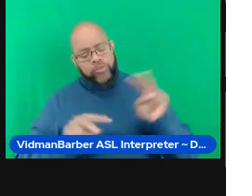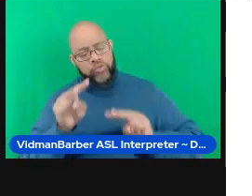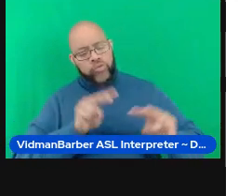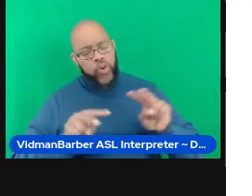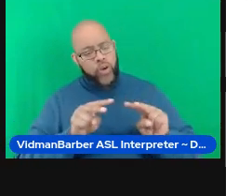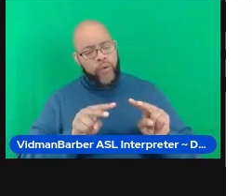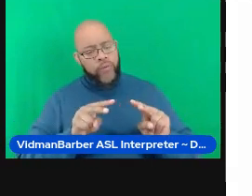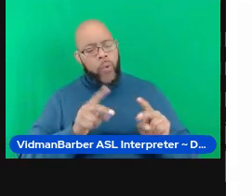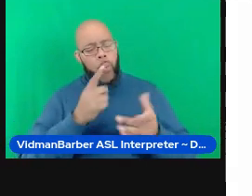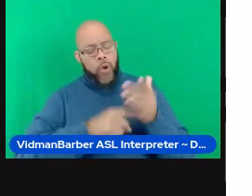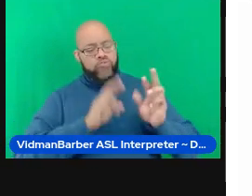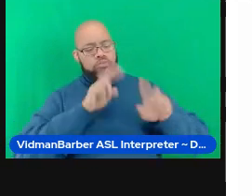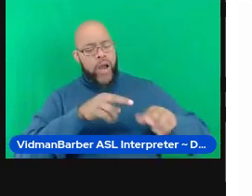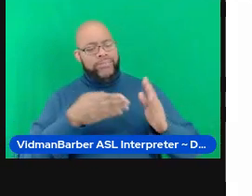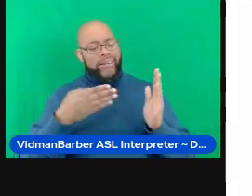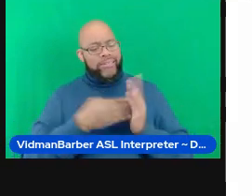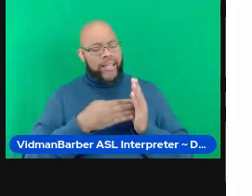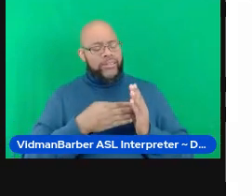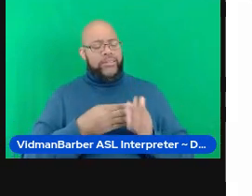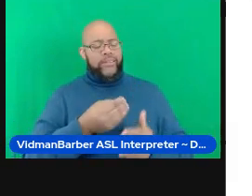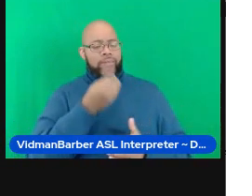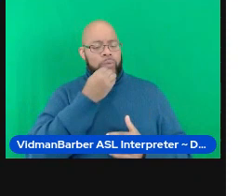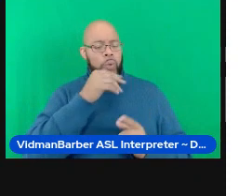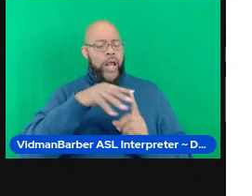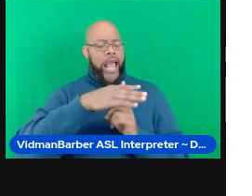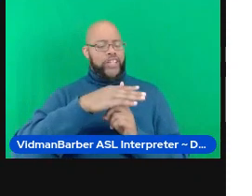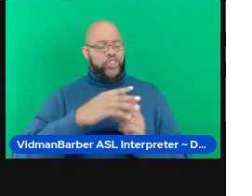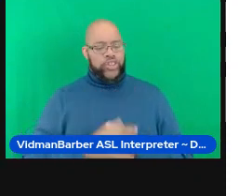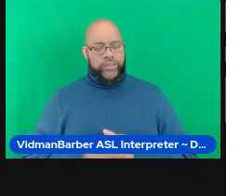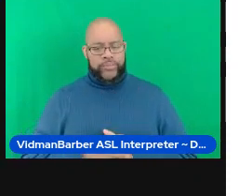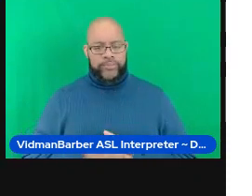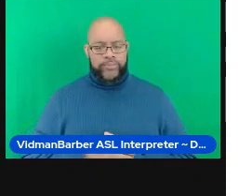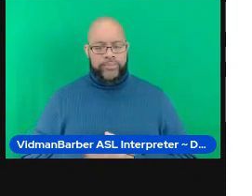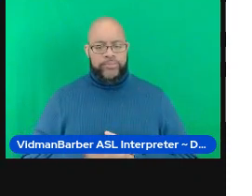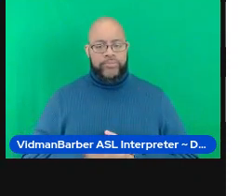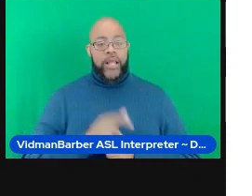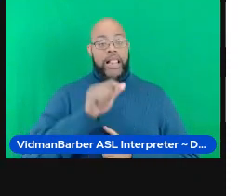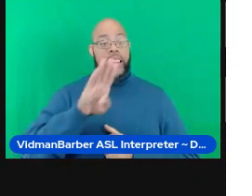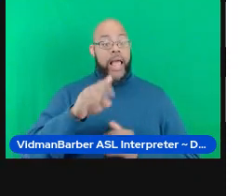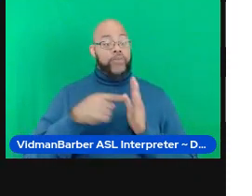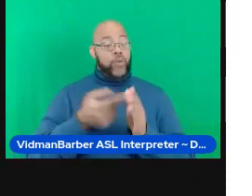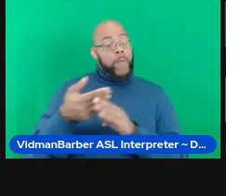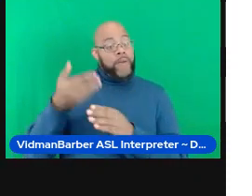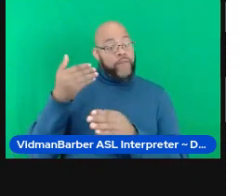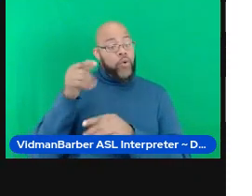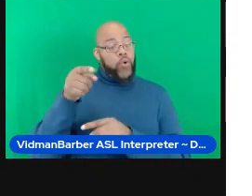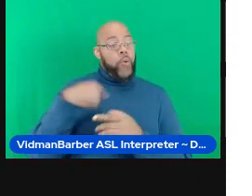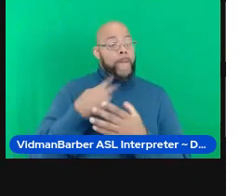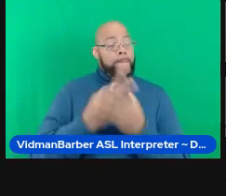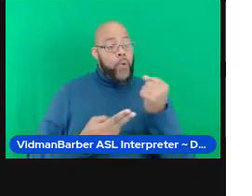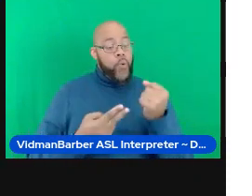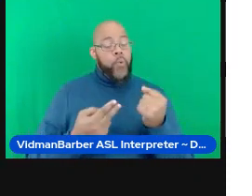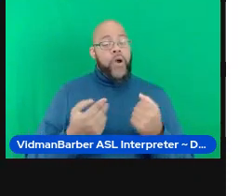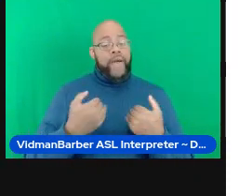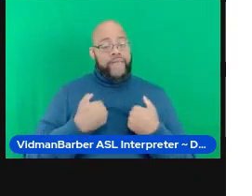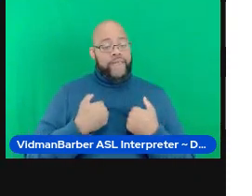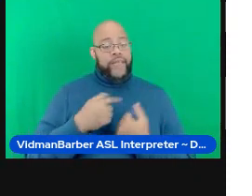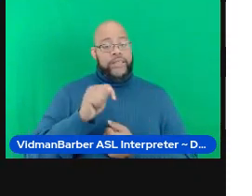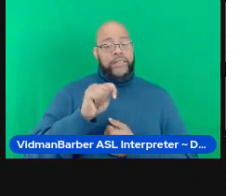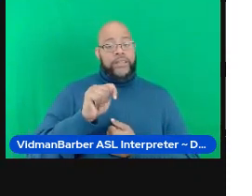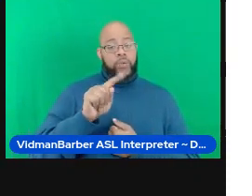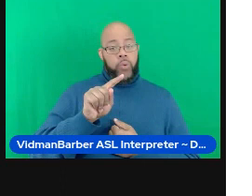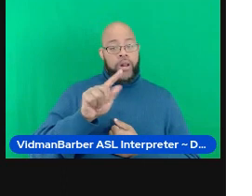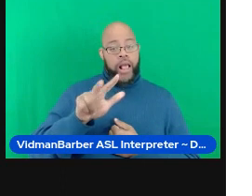effector response against dietary antigen. So the lab has shown previously that we have T1L